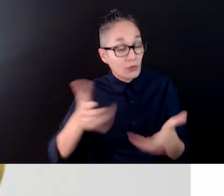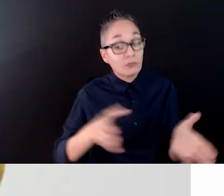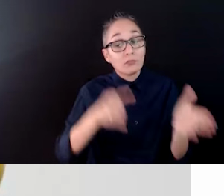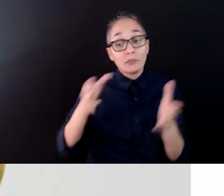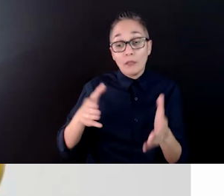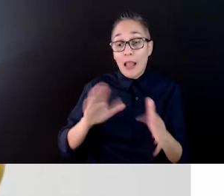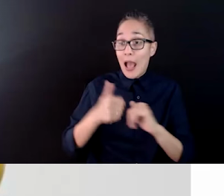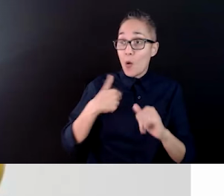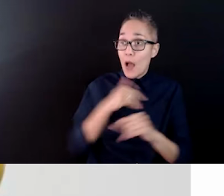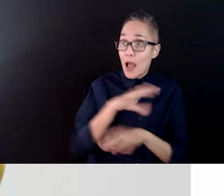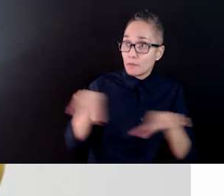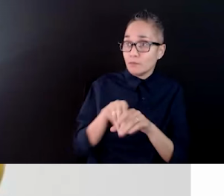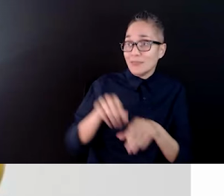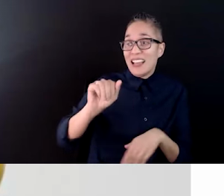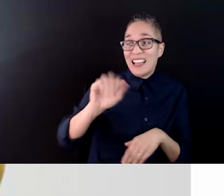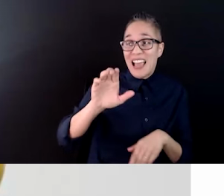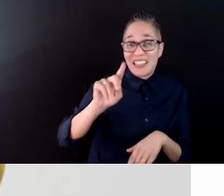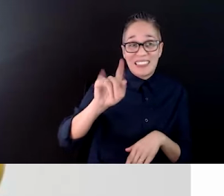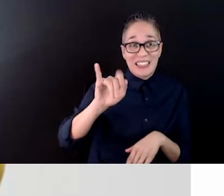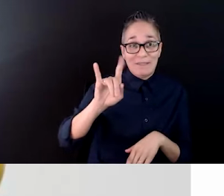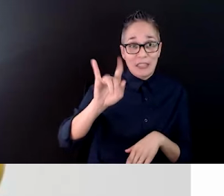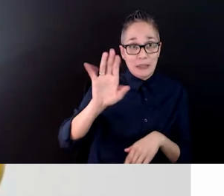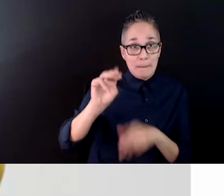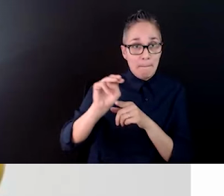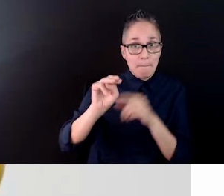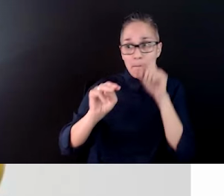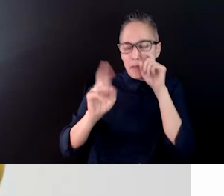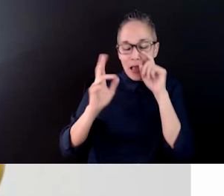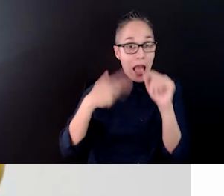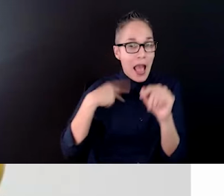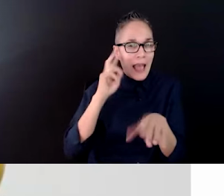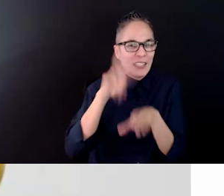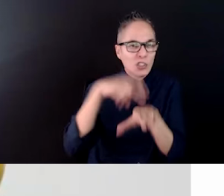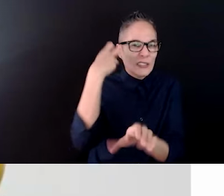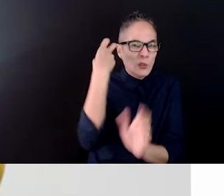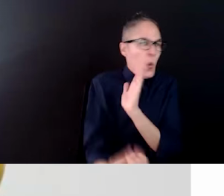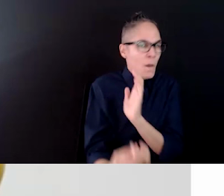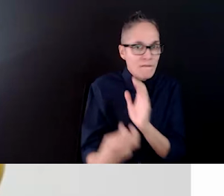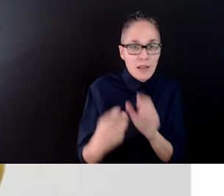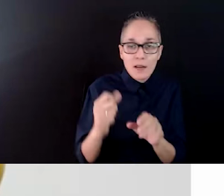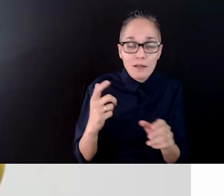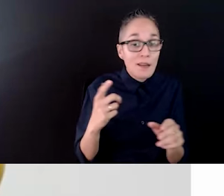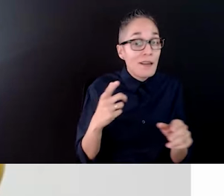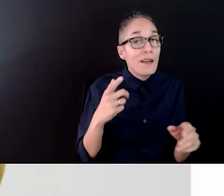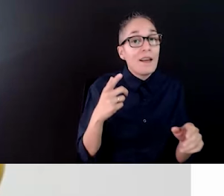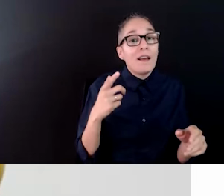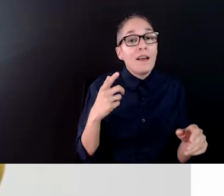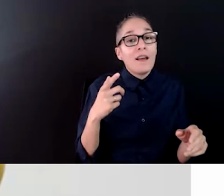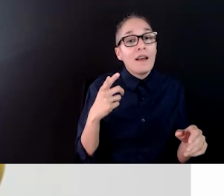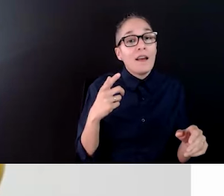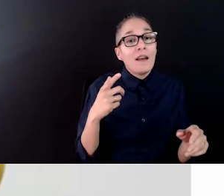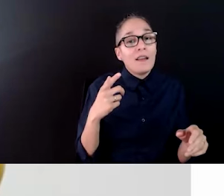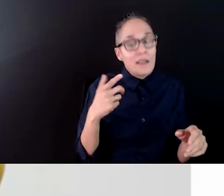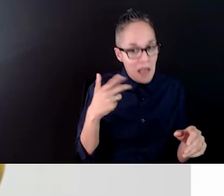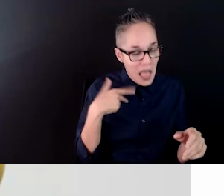goes, I kind of just jumped in wholeheartedly. I think I was after I passed probation, and then